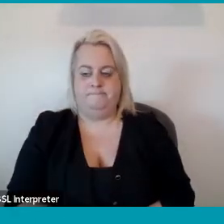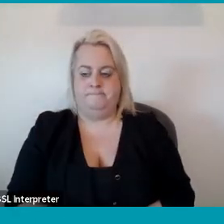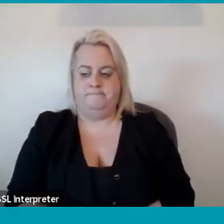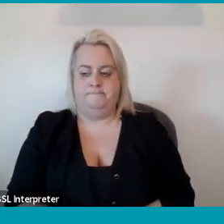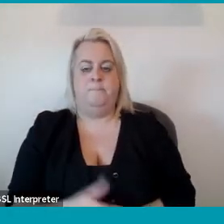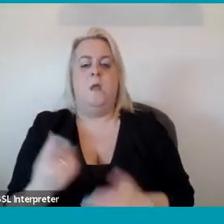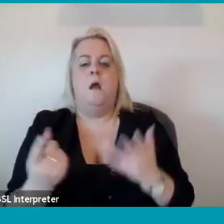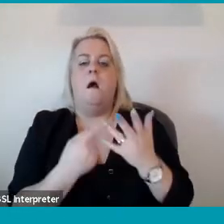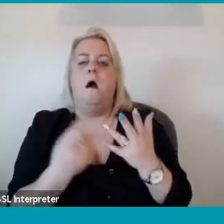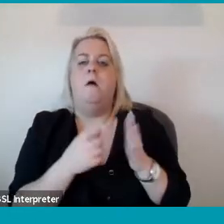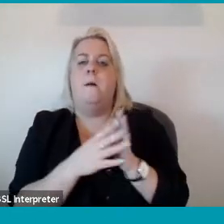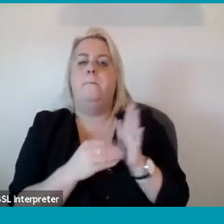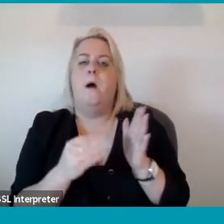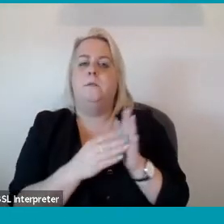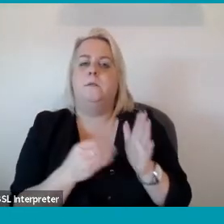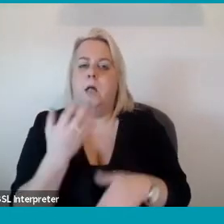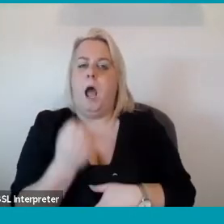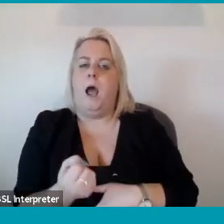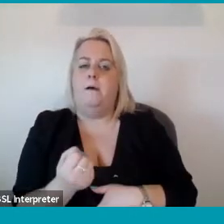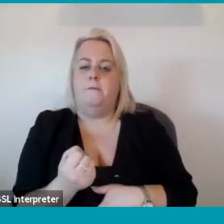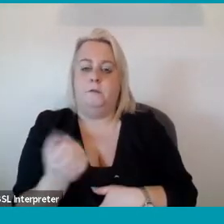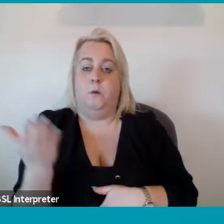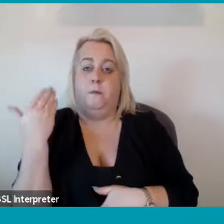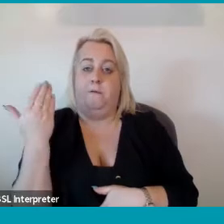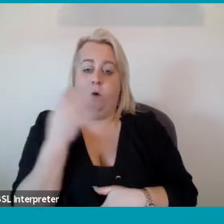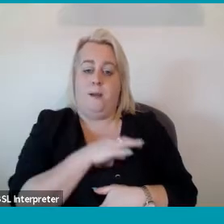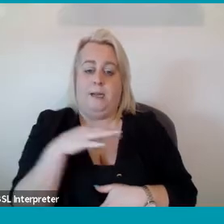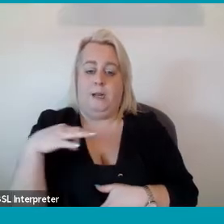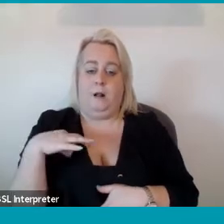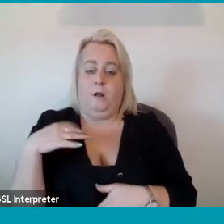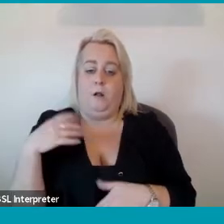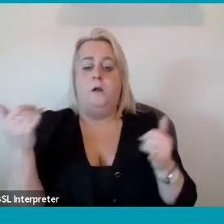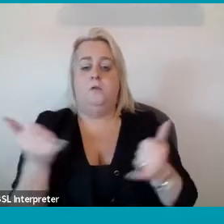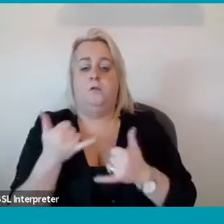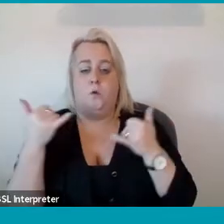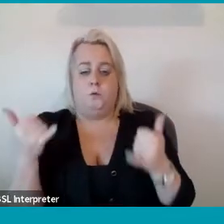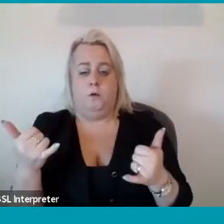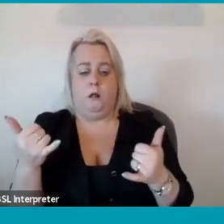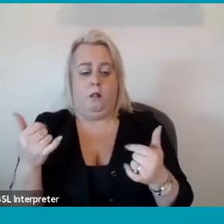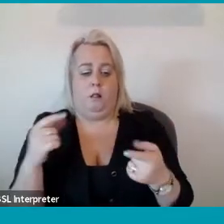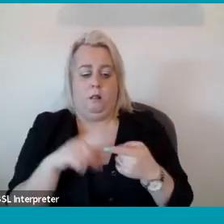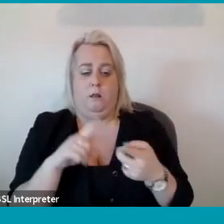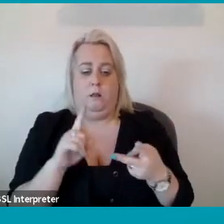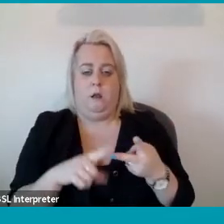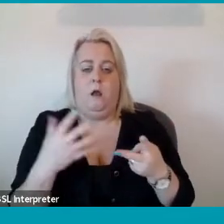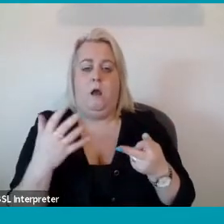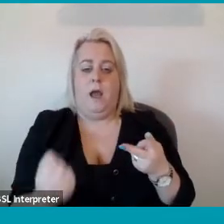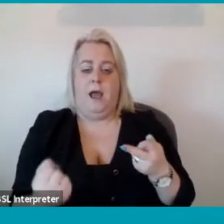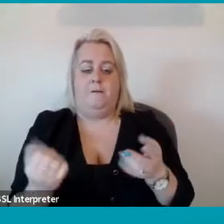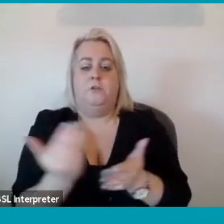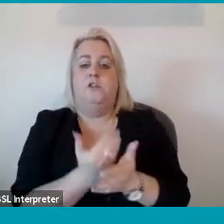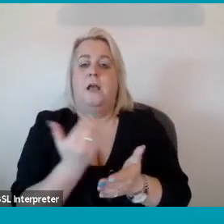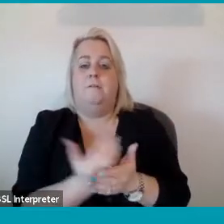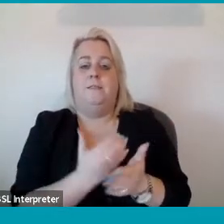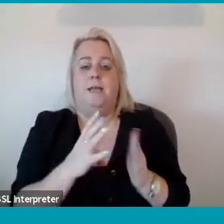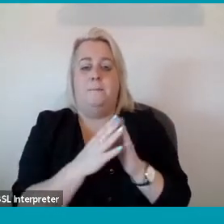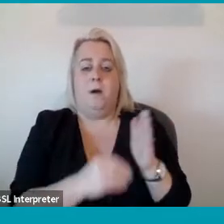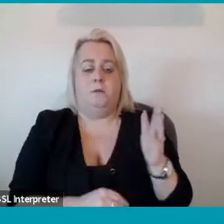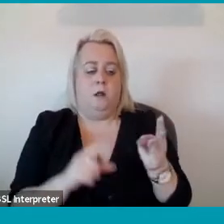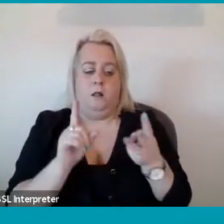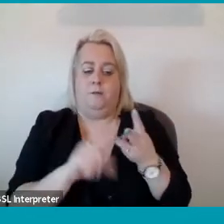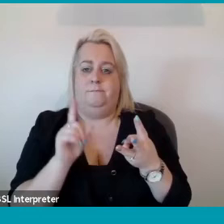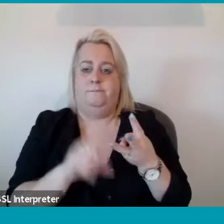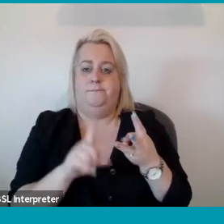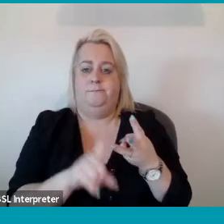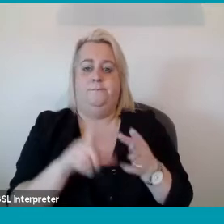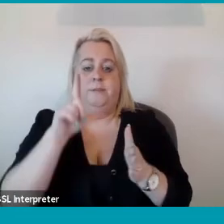about earlier when I talked about the medical and social model is the charity model. And the charity model is very much about disabled people